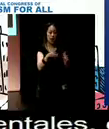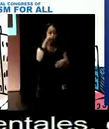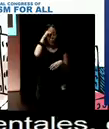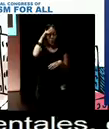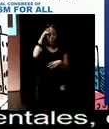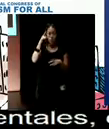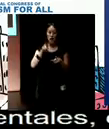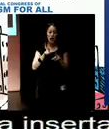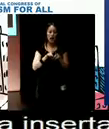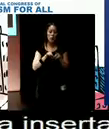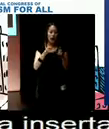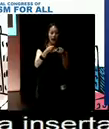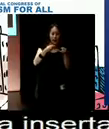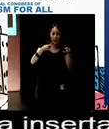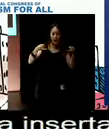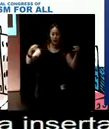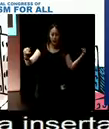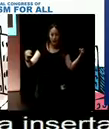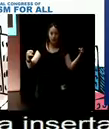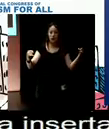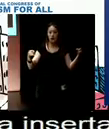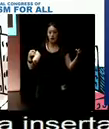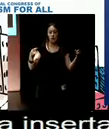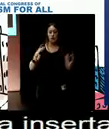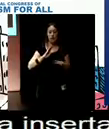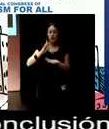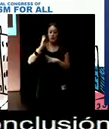the cultural itinerary is an axis